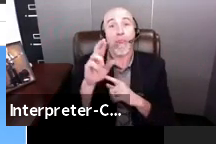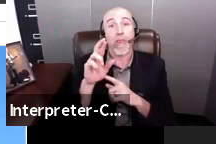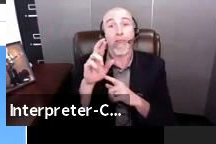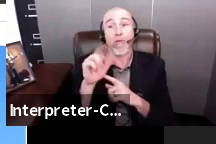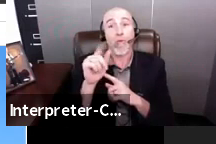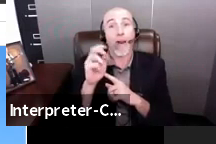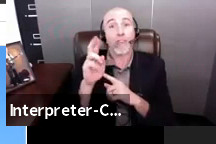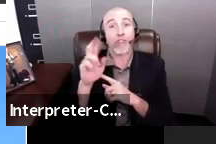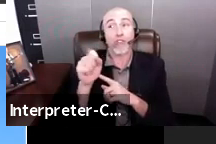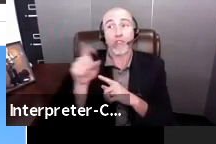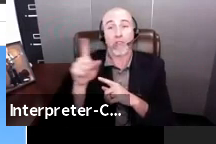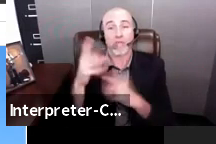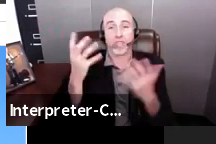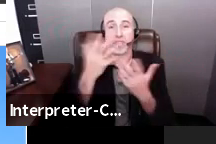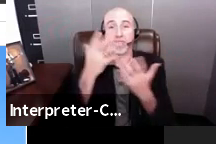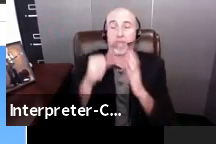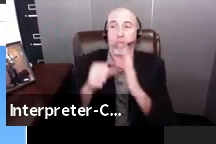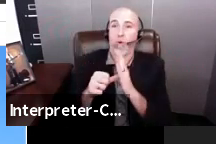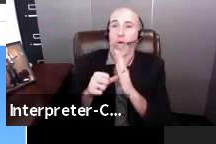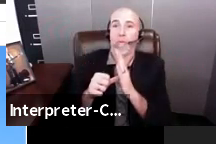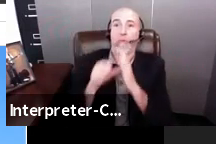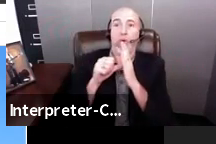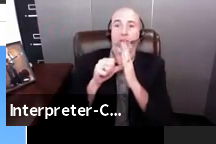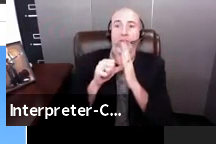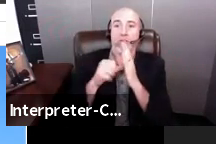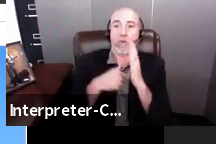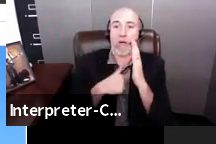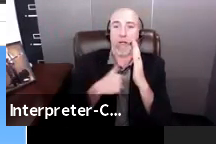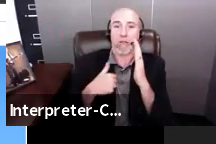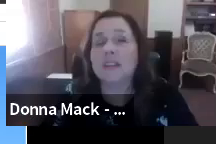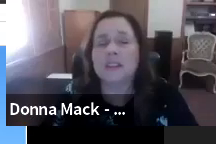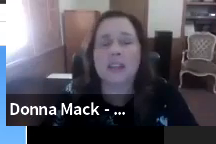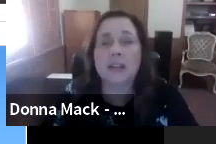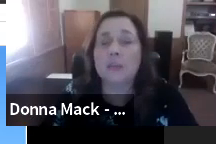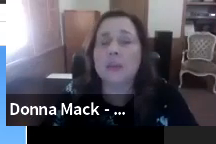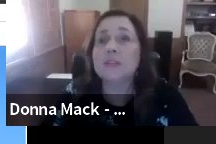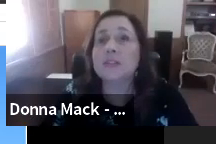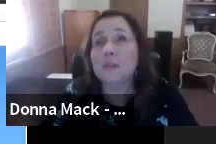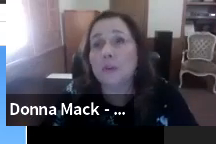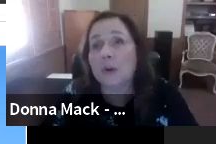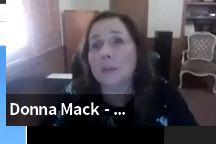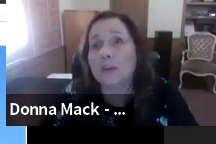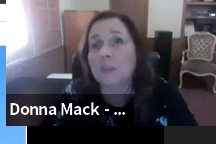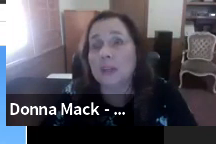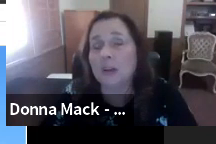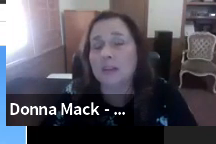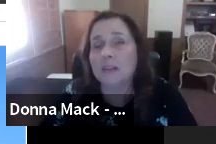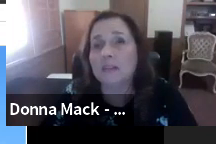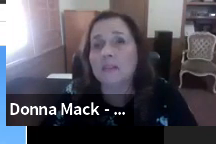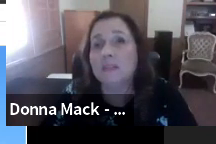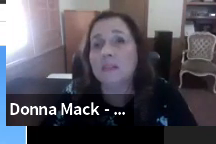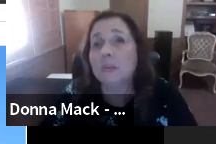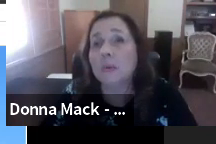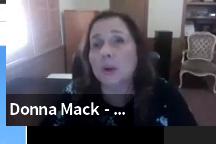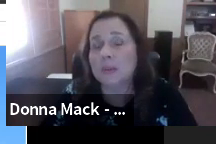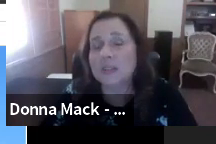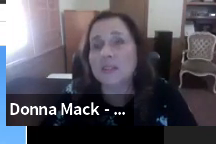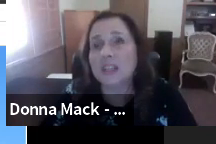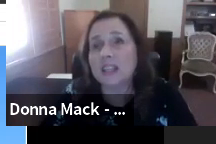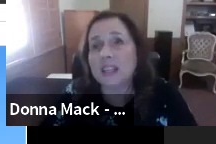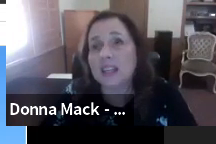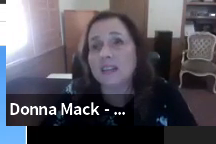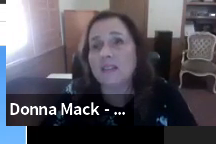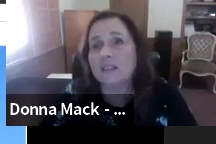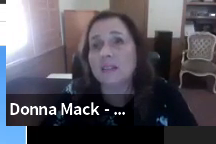absolutely impressed us with the fact that they went so far above and beyond the requirements